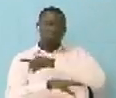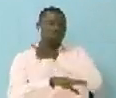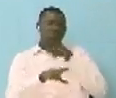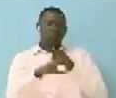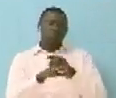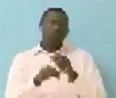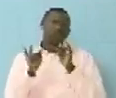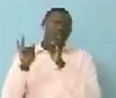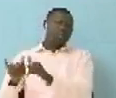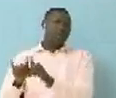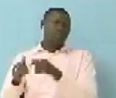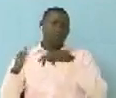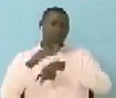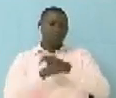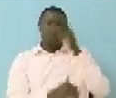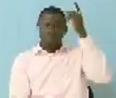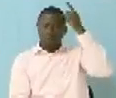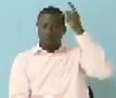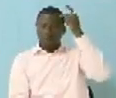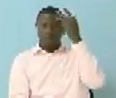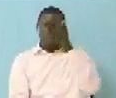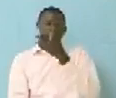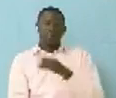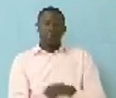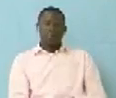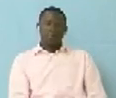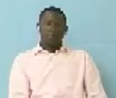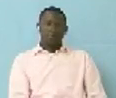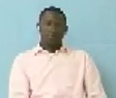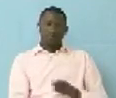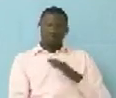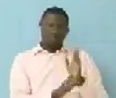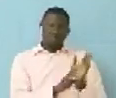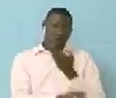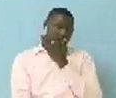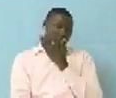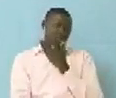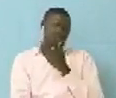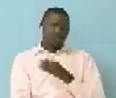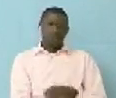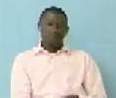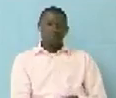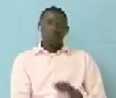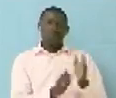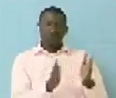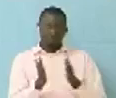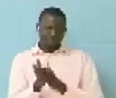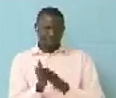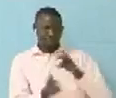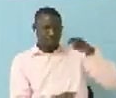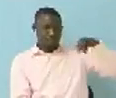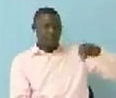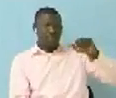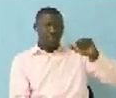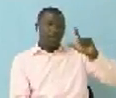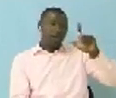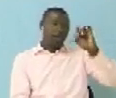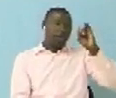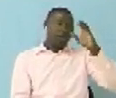in Kanilai. So we strike him off. Malik Jata. You said you didn't know